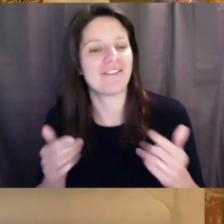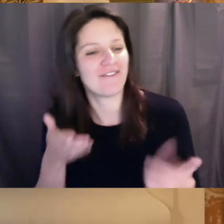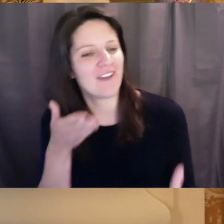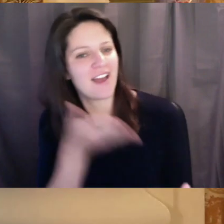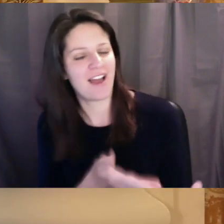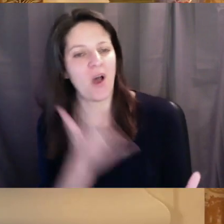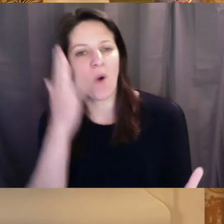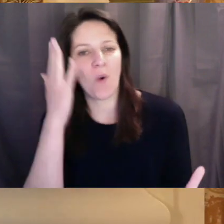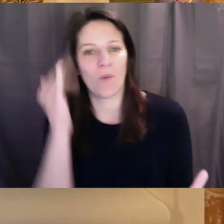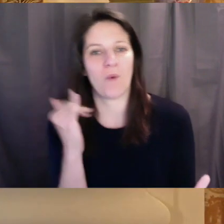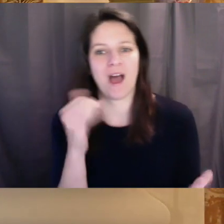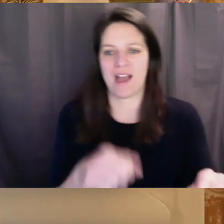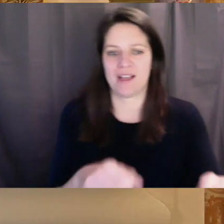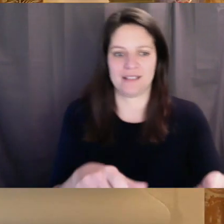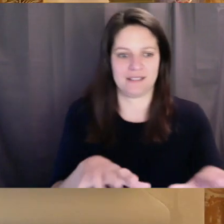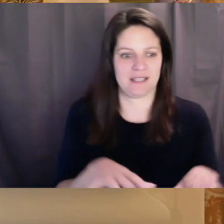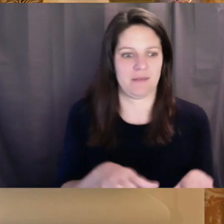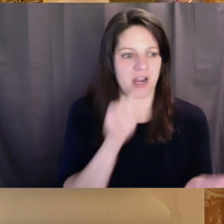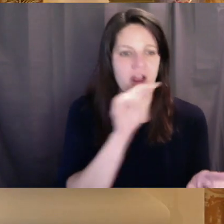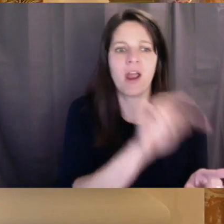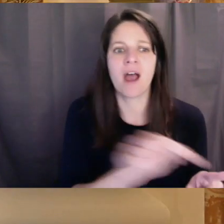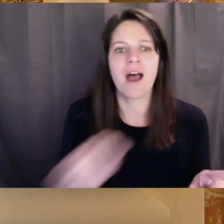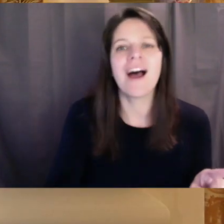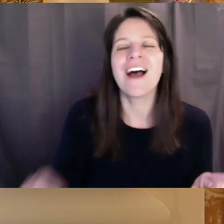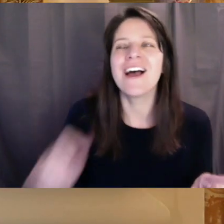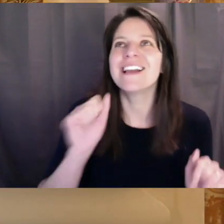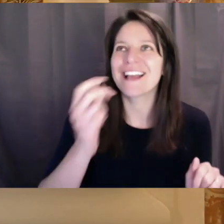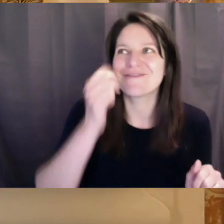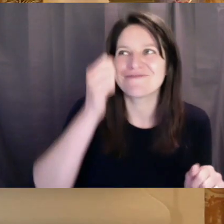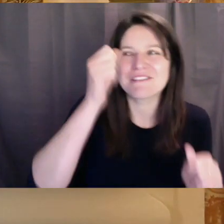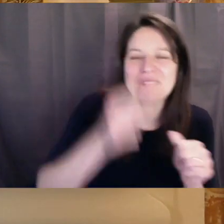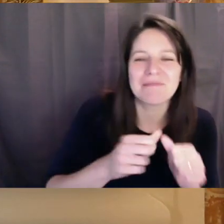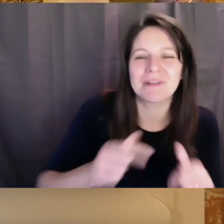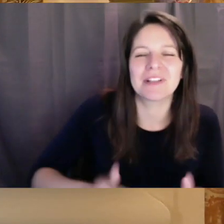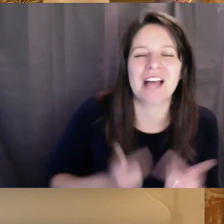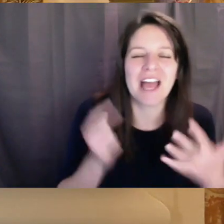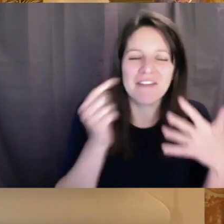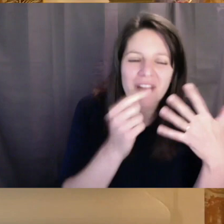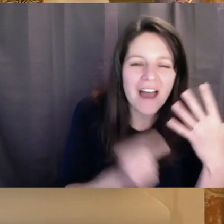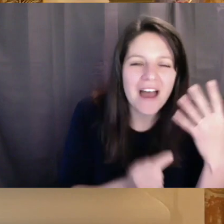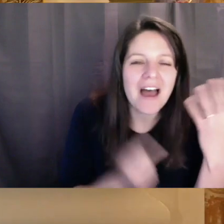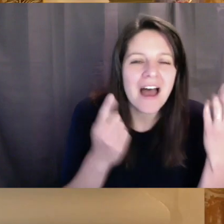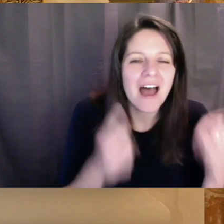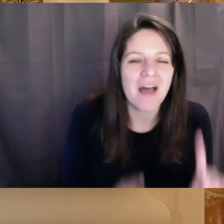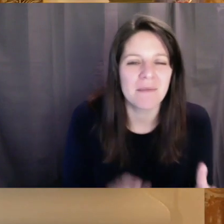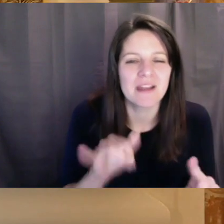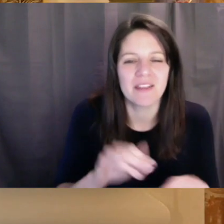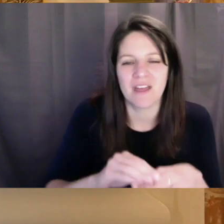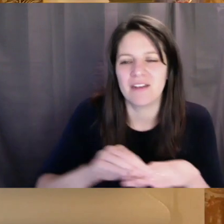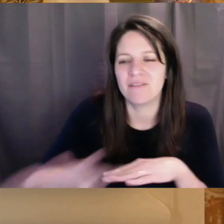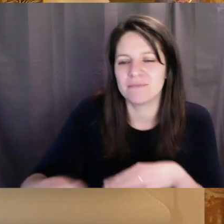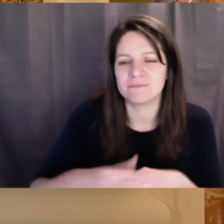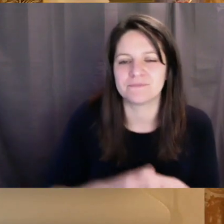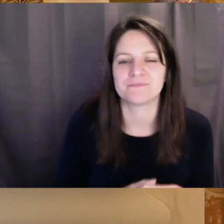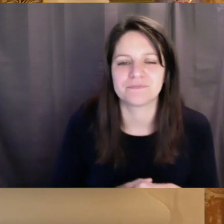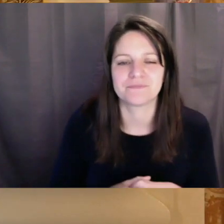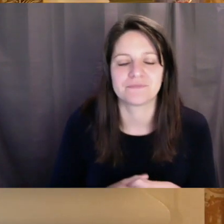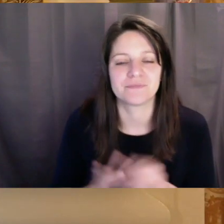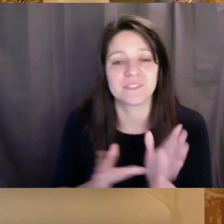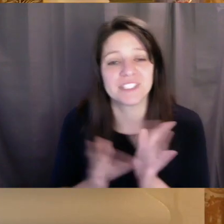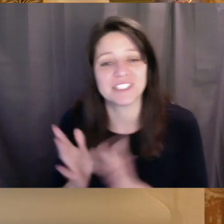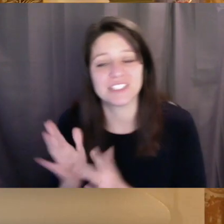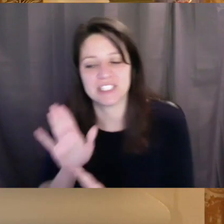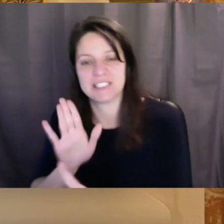place of life, because cemeteries hold so many life-infused recollections that still have an abiding